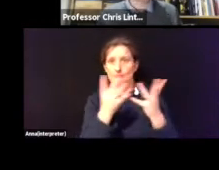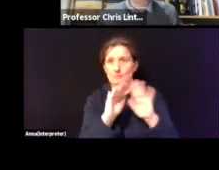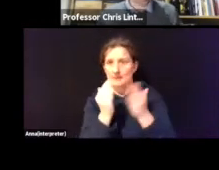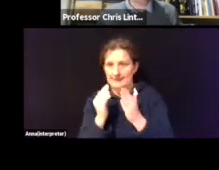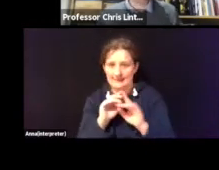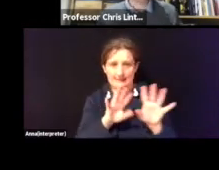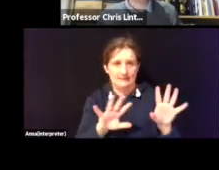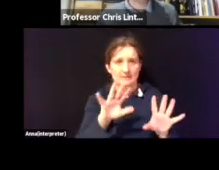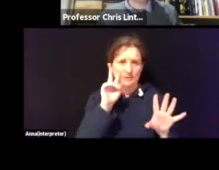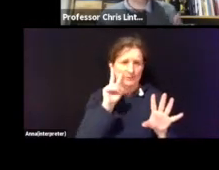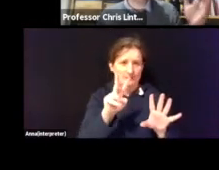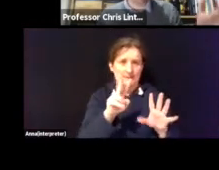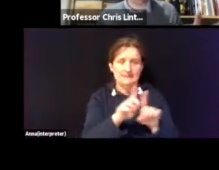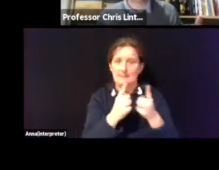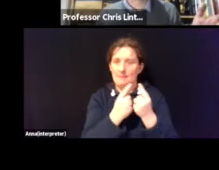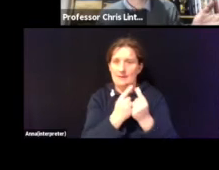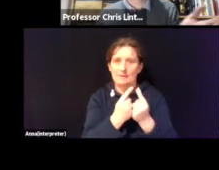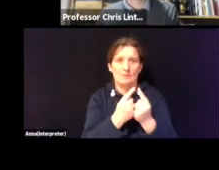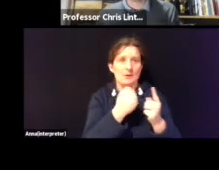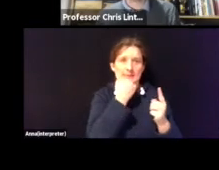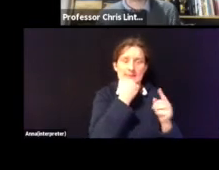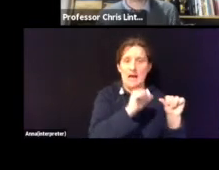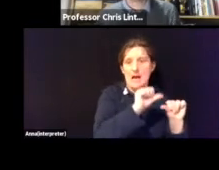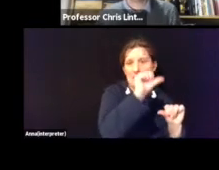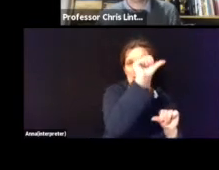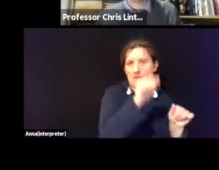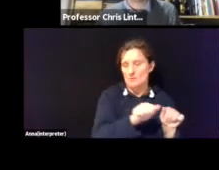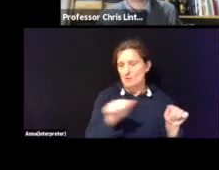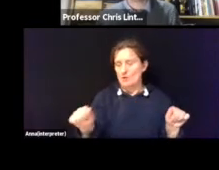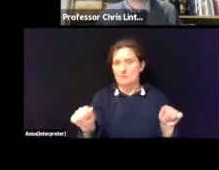can see it's still the same thing. So we've got size and we've got period